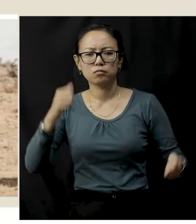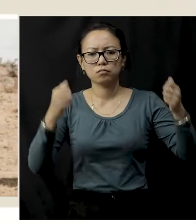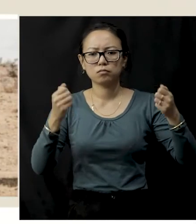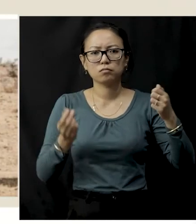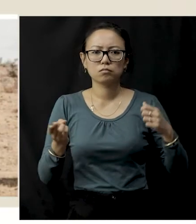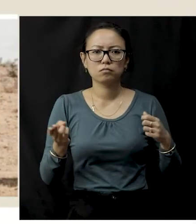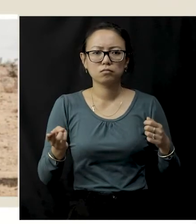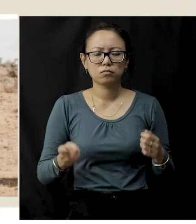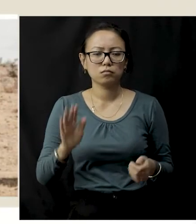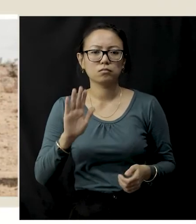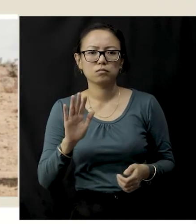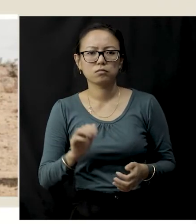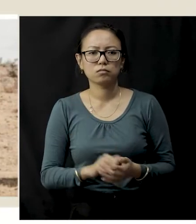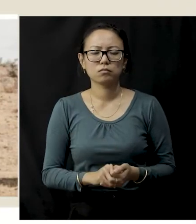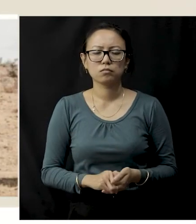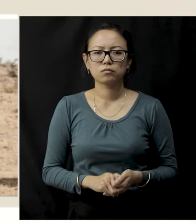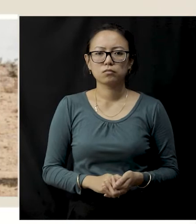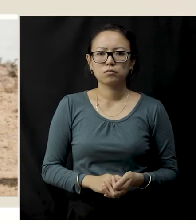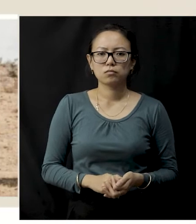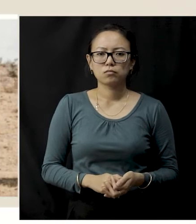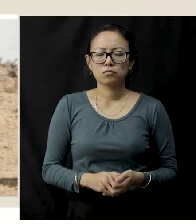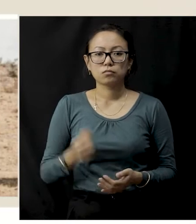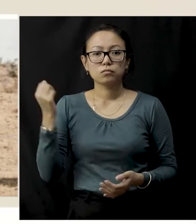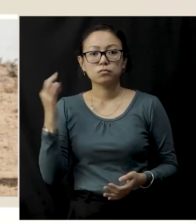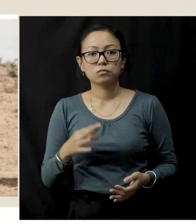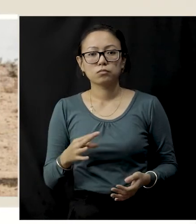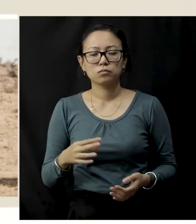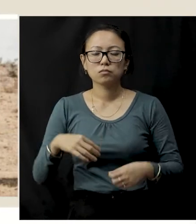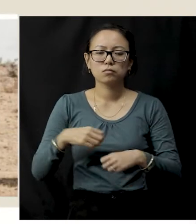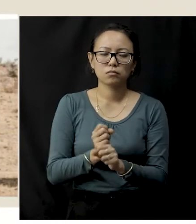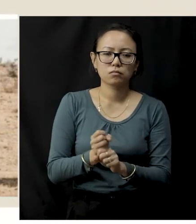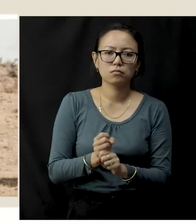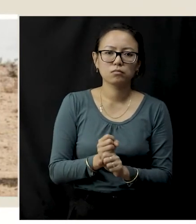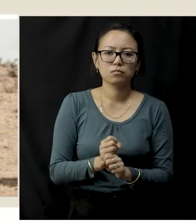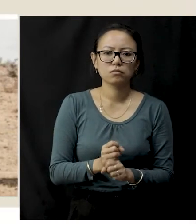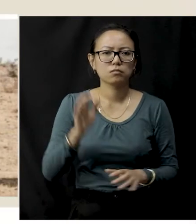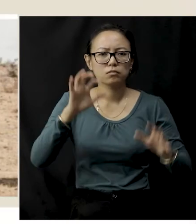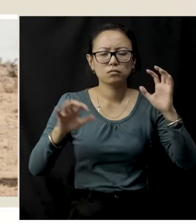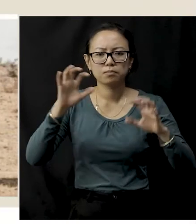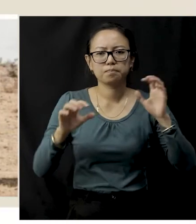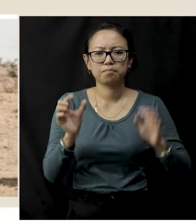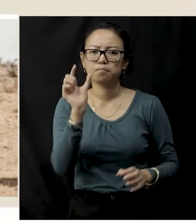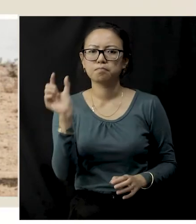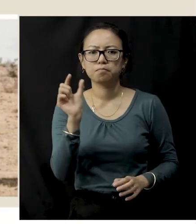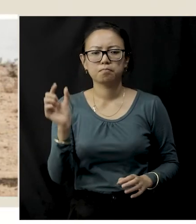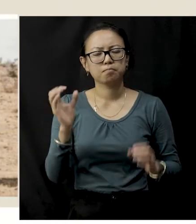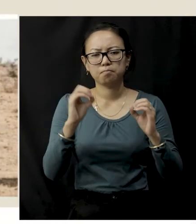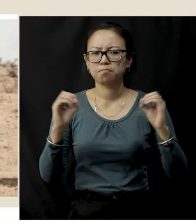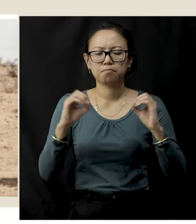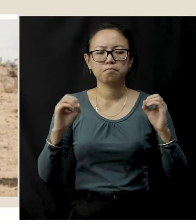buses and trucks, many new inventions came up, right? So these animals are not used anymore